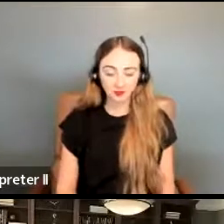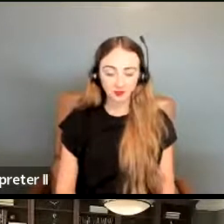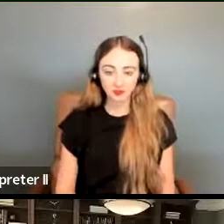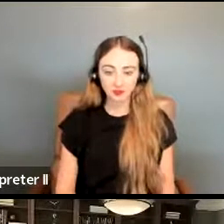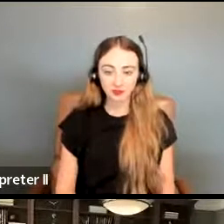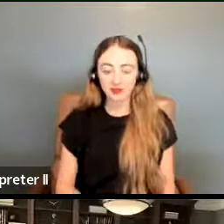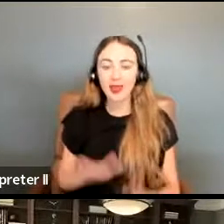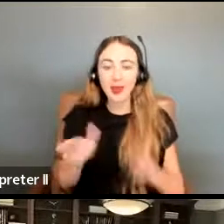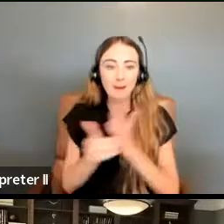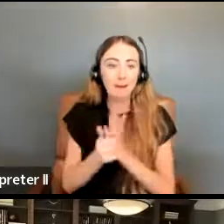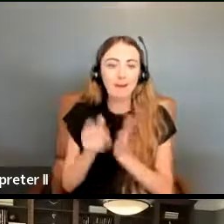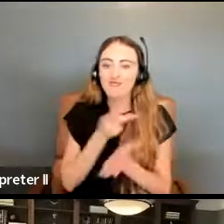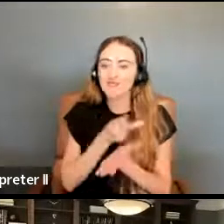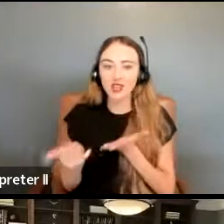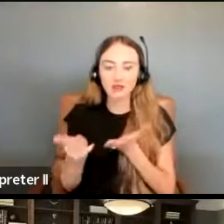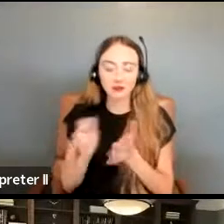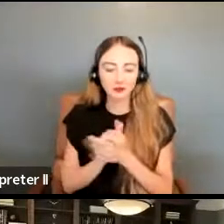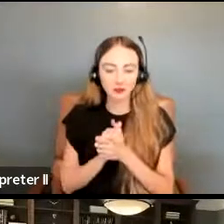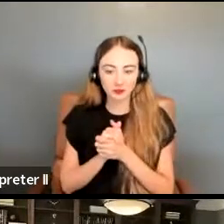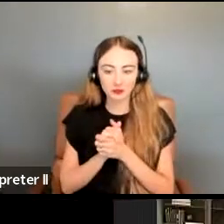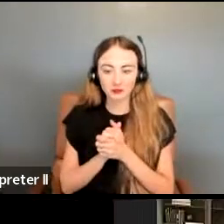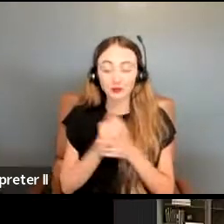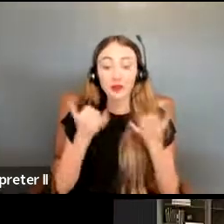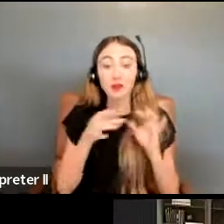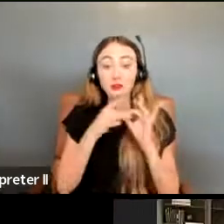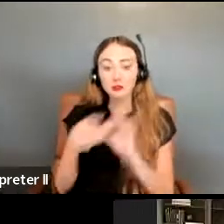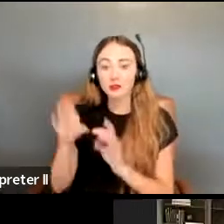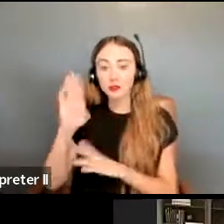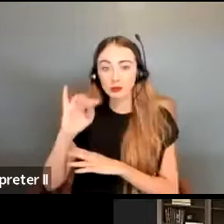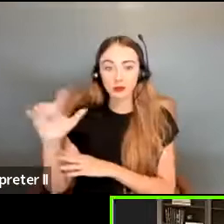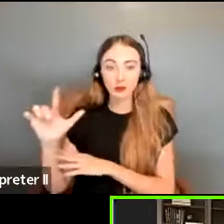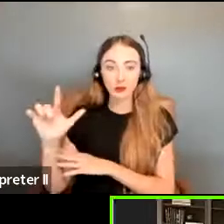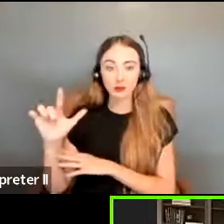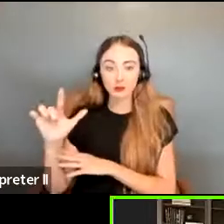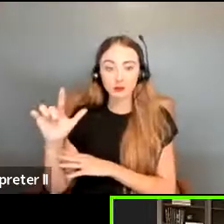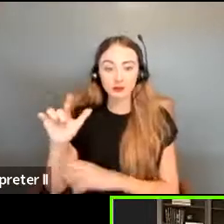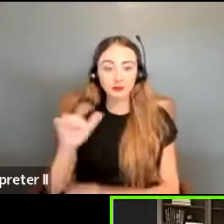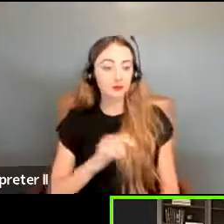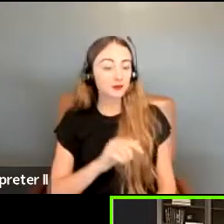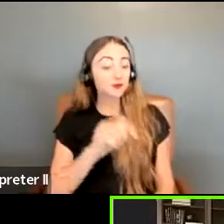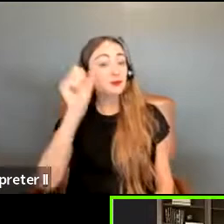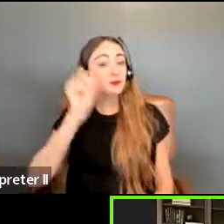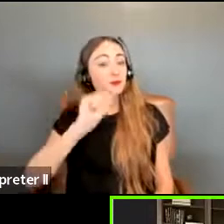The amendment fails. Further on the bill, Yes, Chairman.